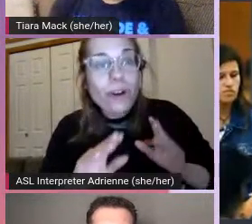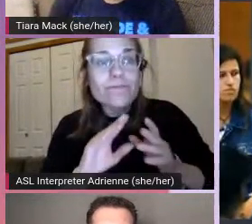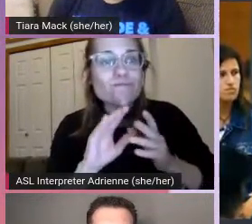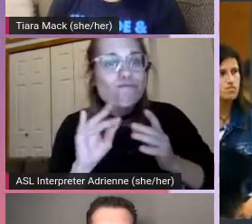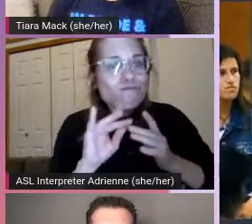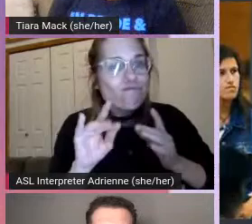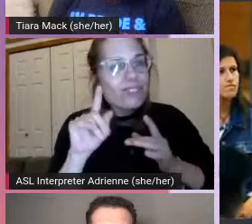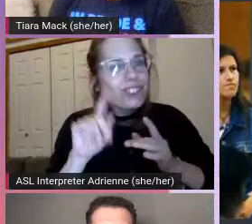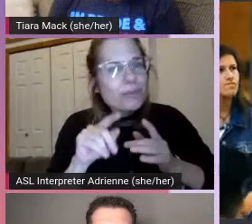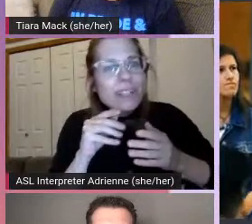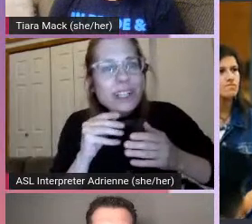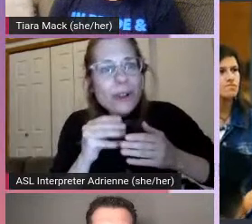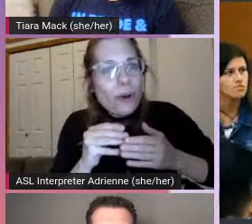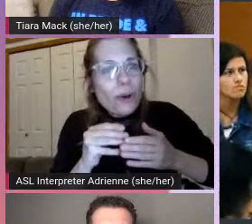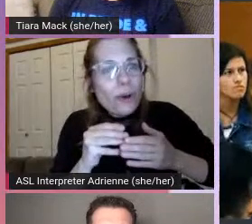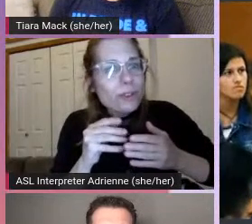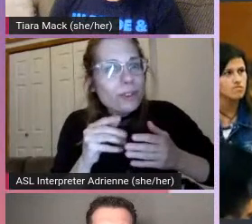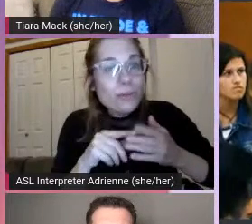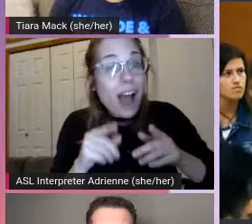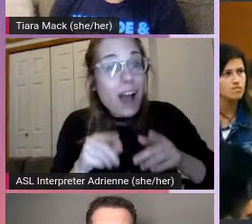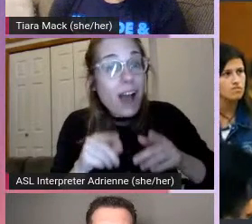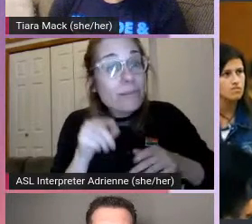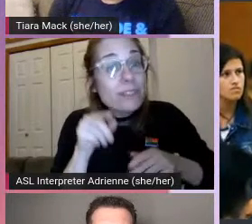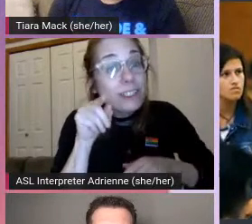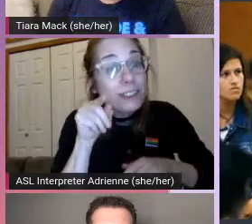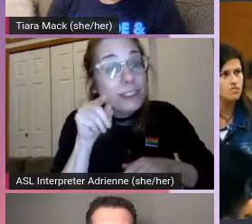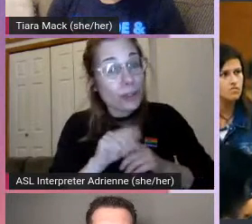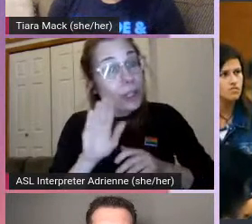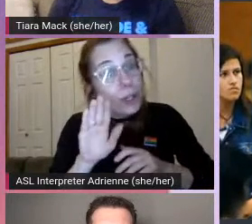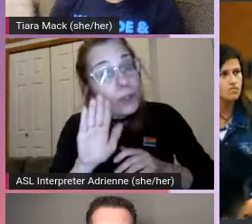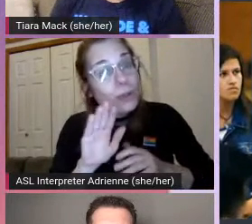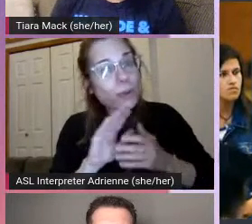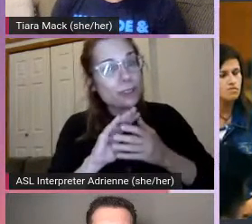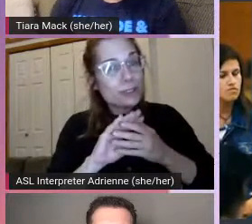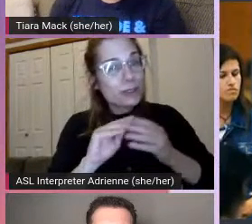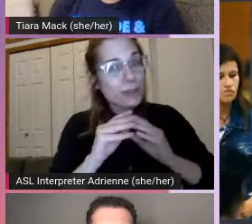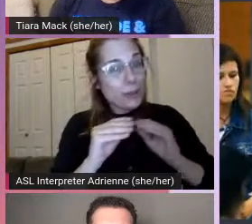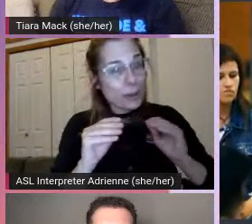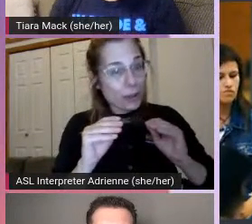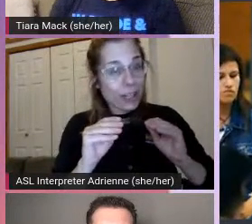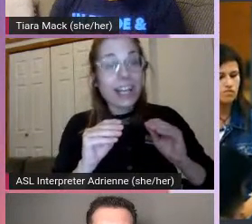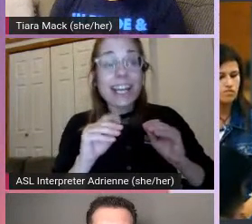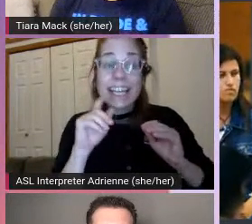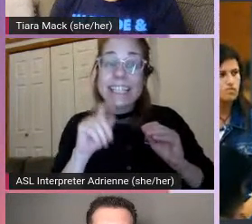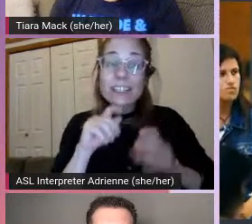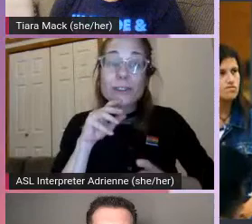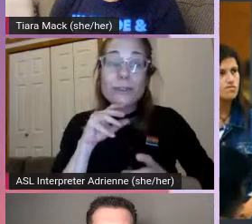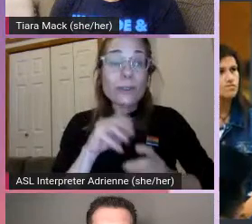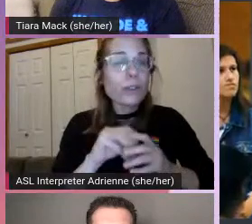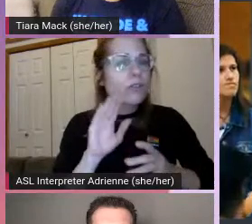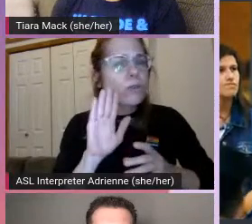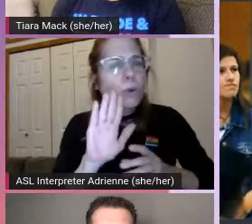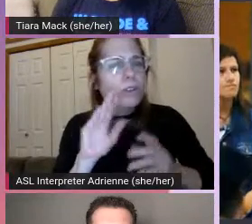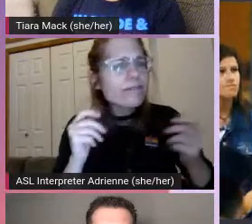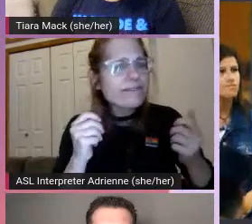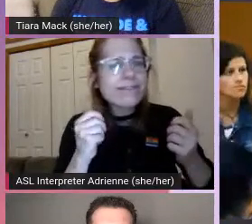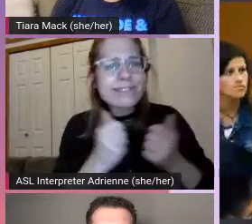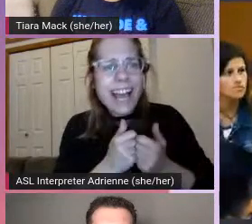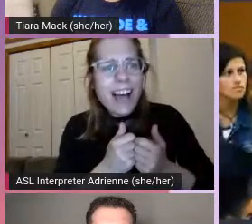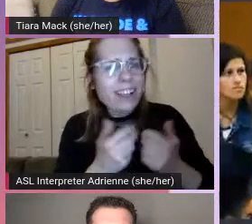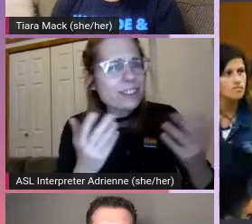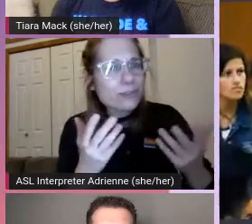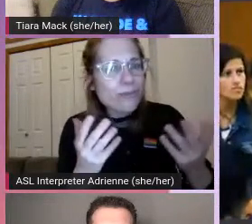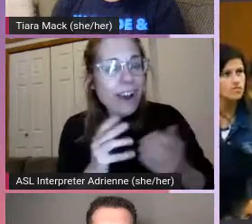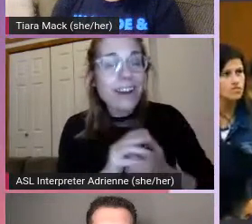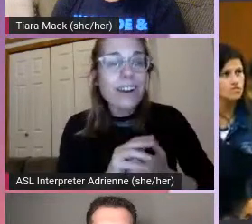how you came to it should include a challenge, a choice, and an outcome. Why is it important to share